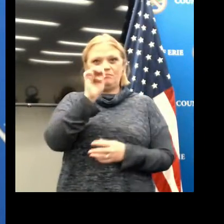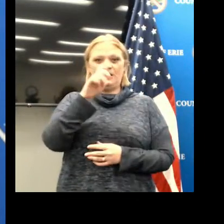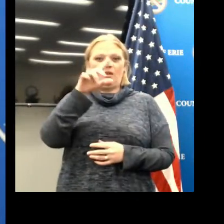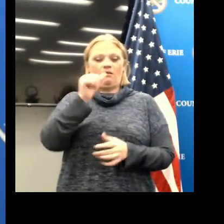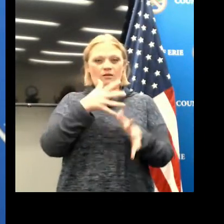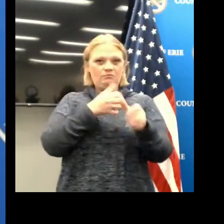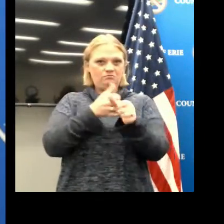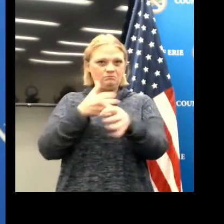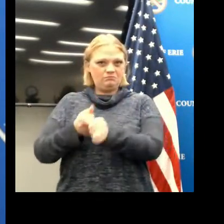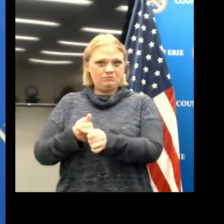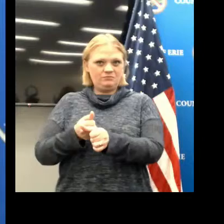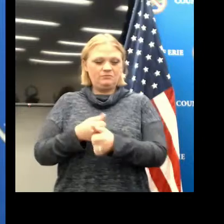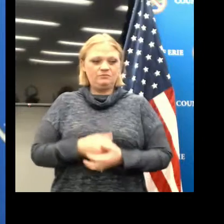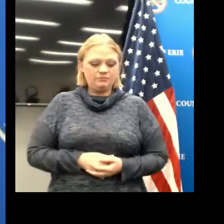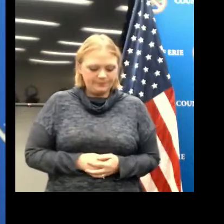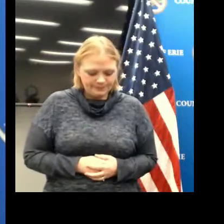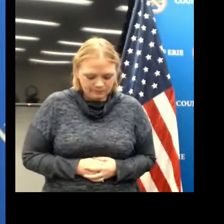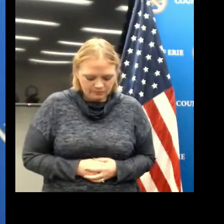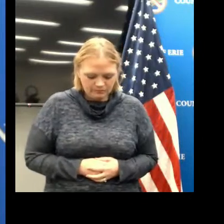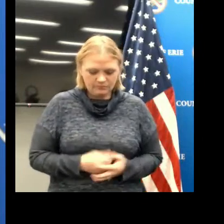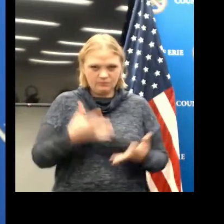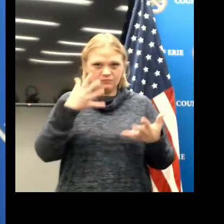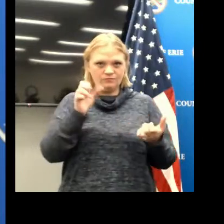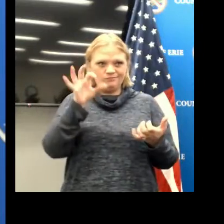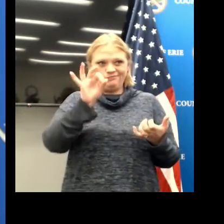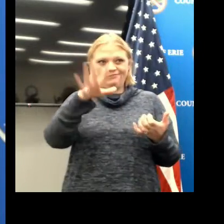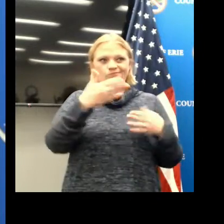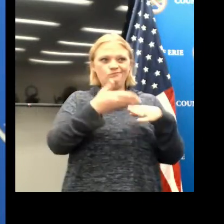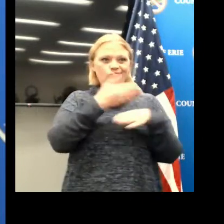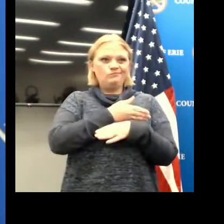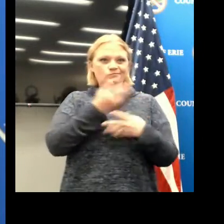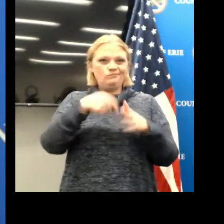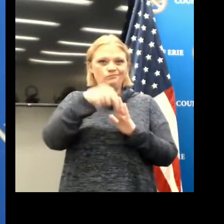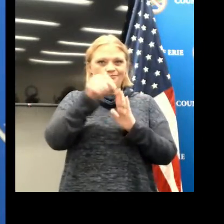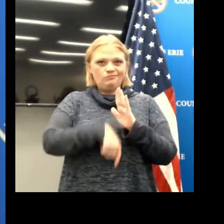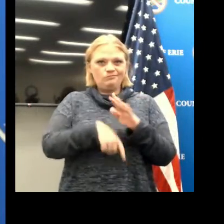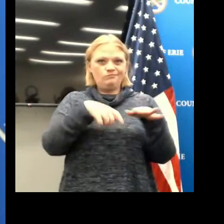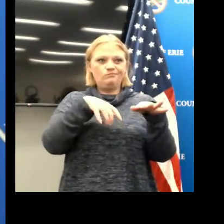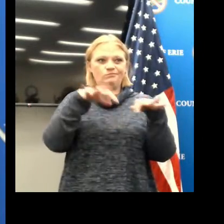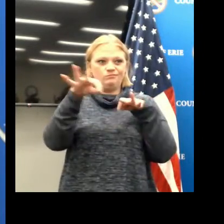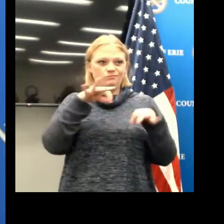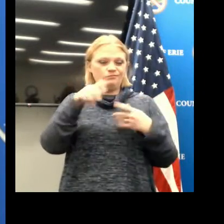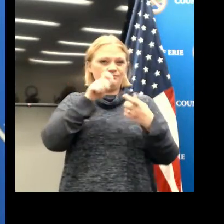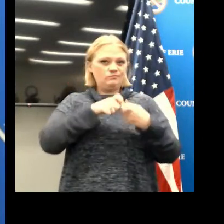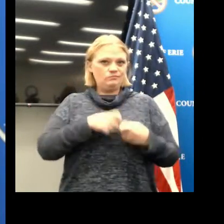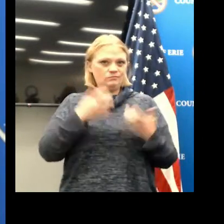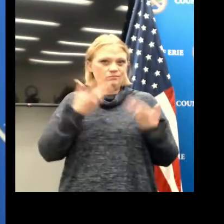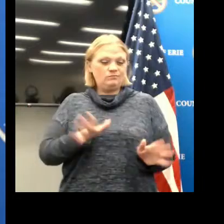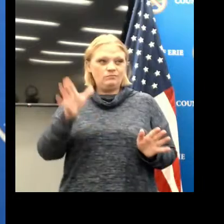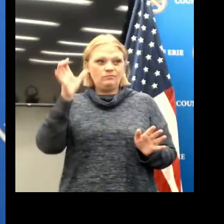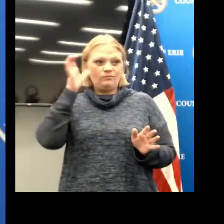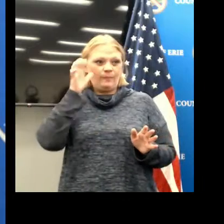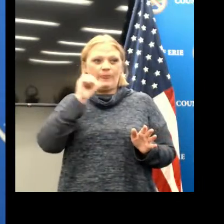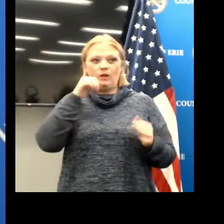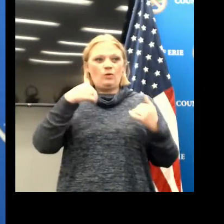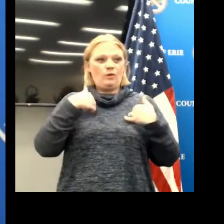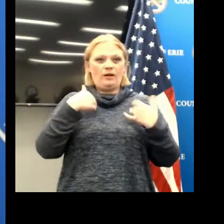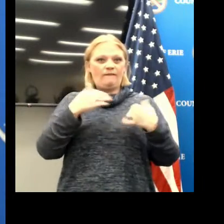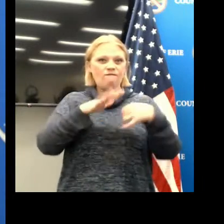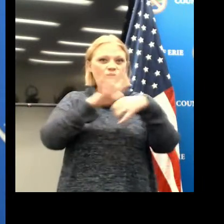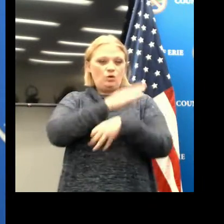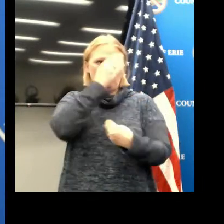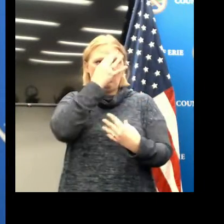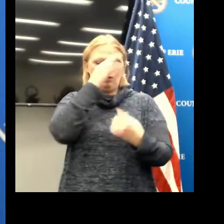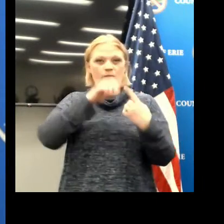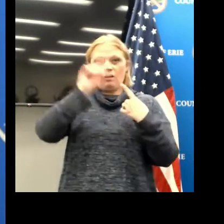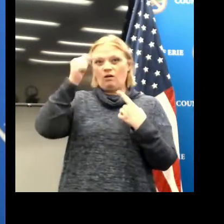update. I just want to note before we go into all the details that, as you may have heard, we don't have all the full data on it yet, but the